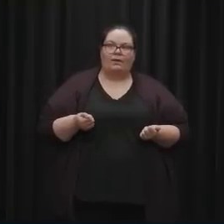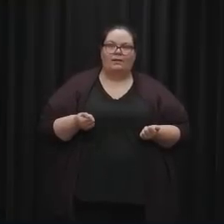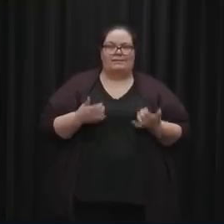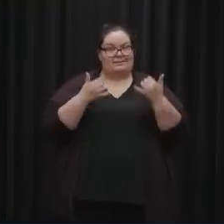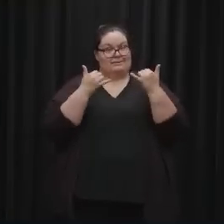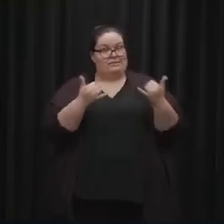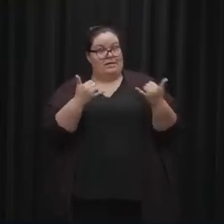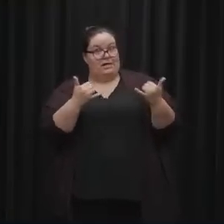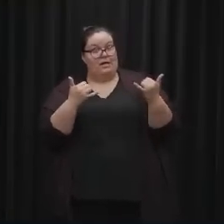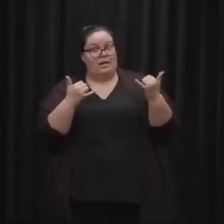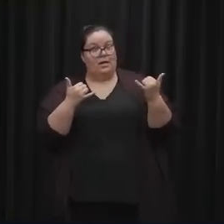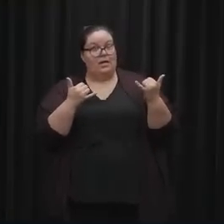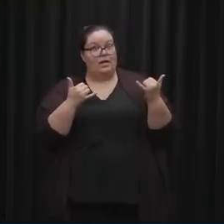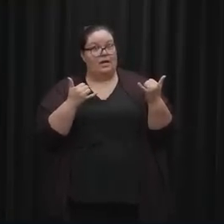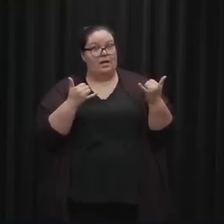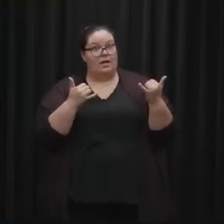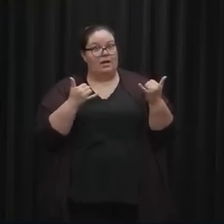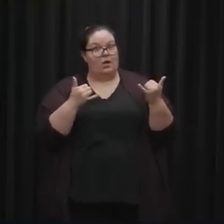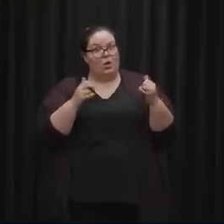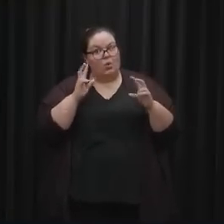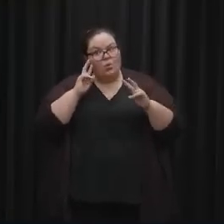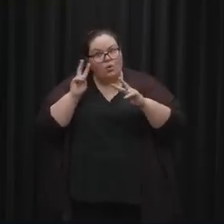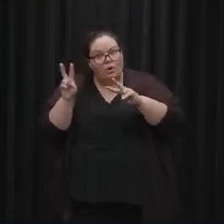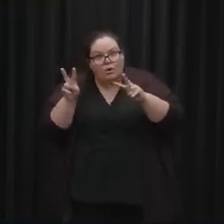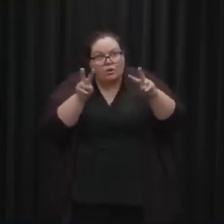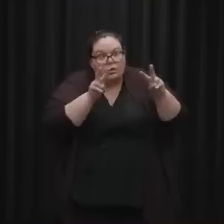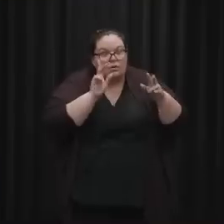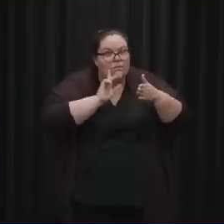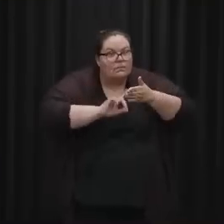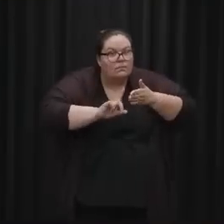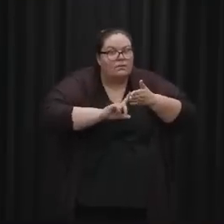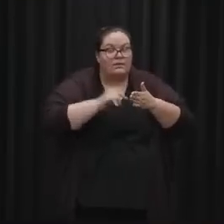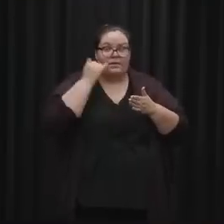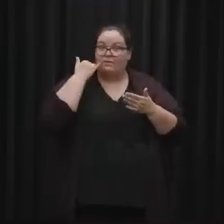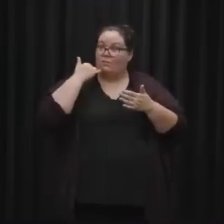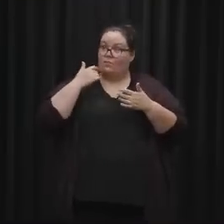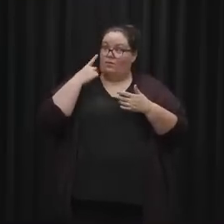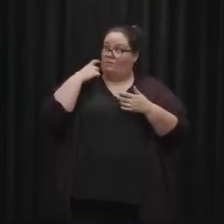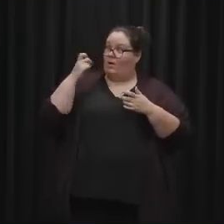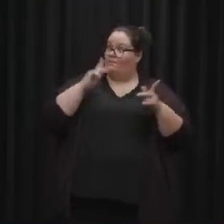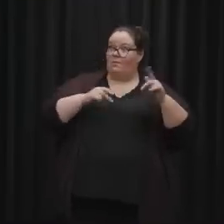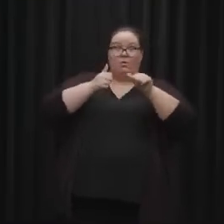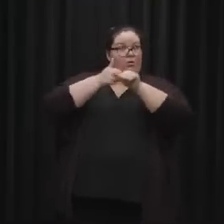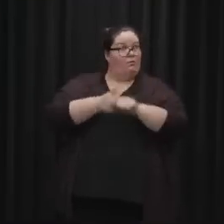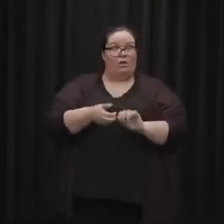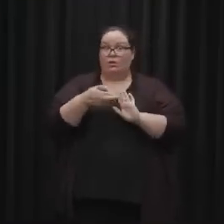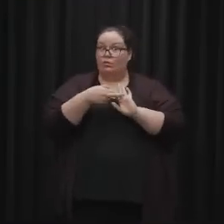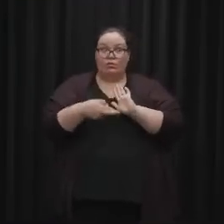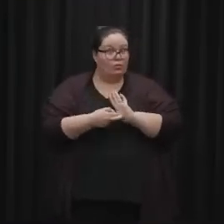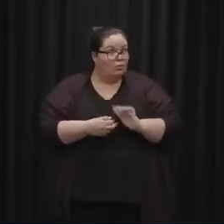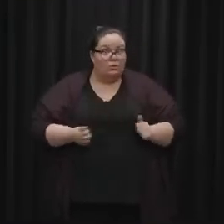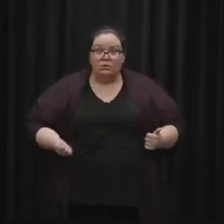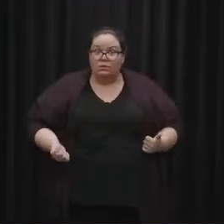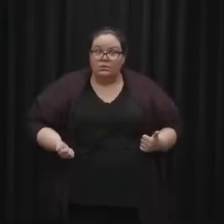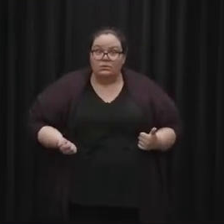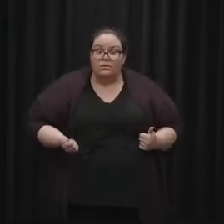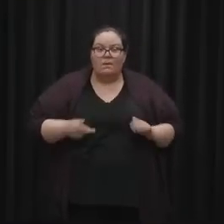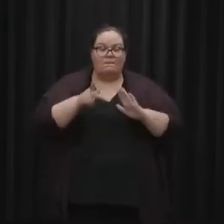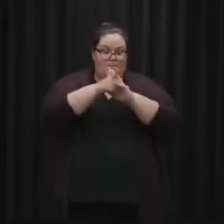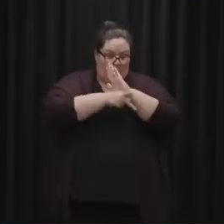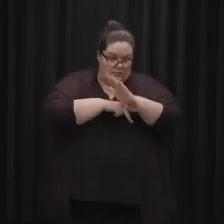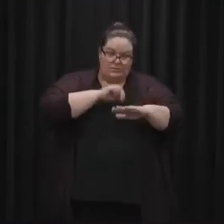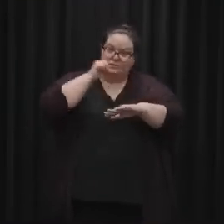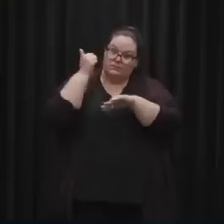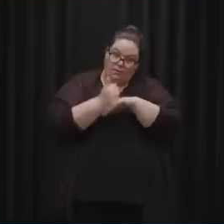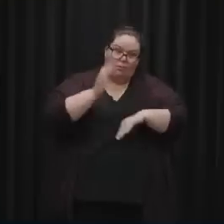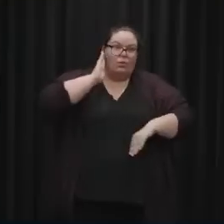indication today that we're looking for that consistency. And if we do not find that consistency, then a policy